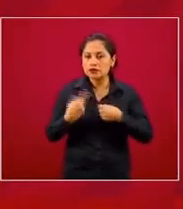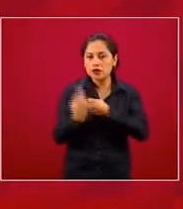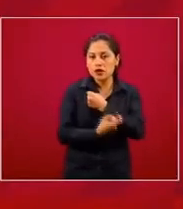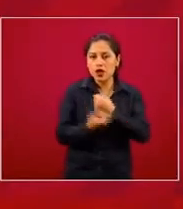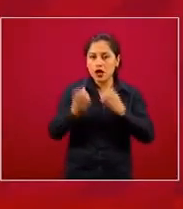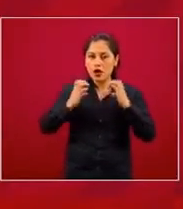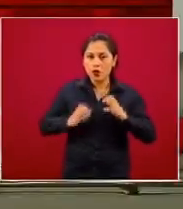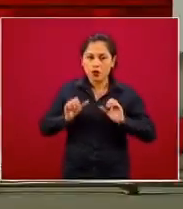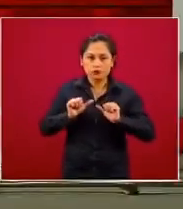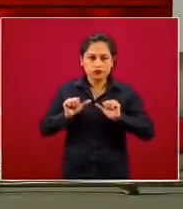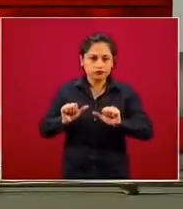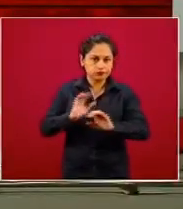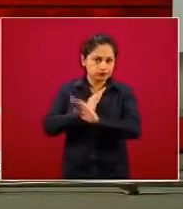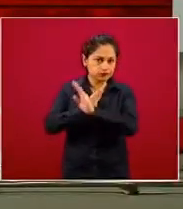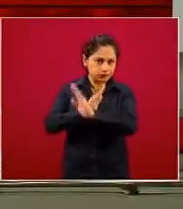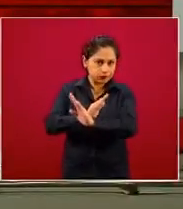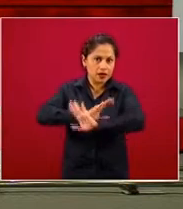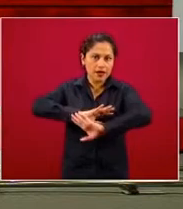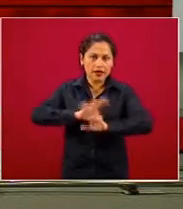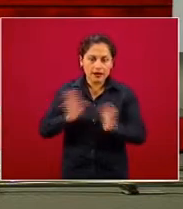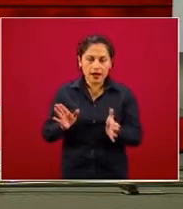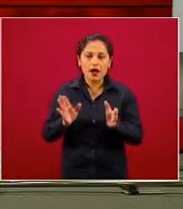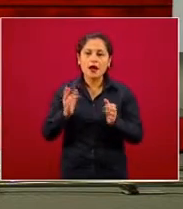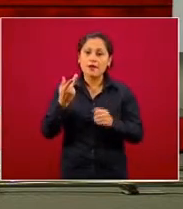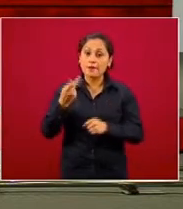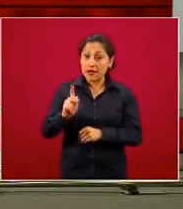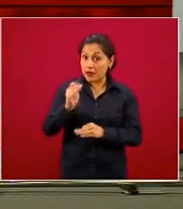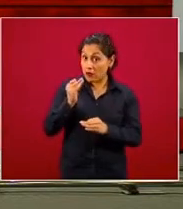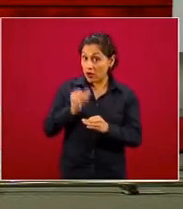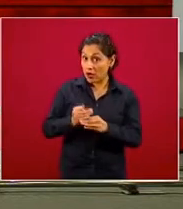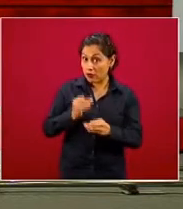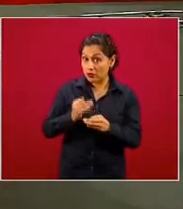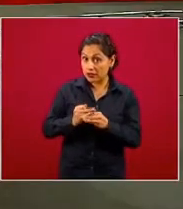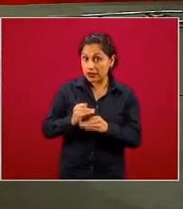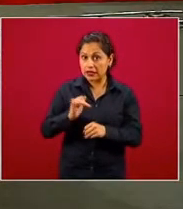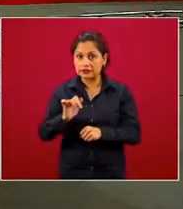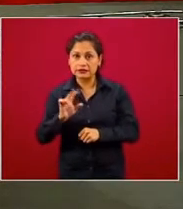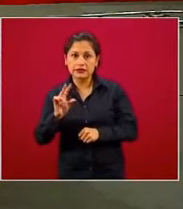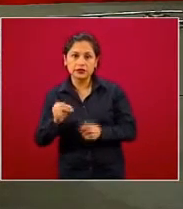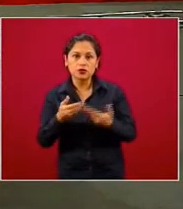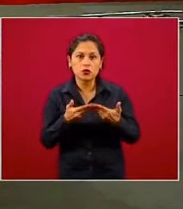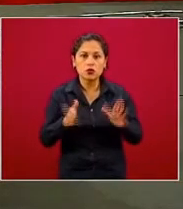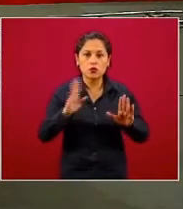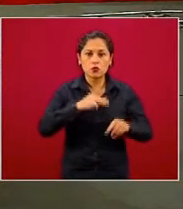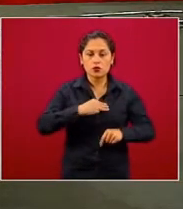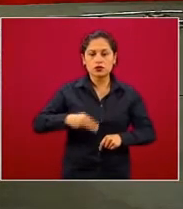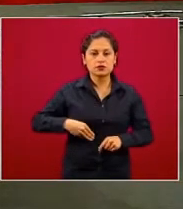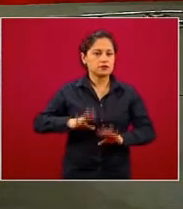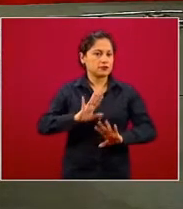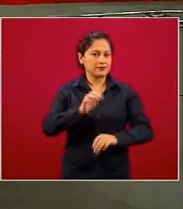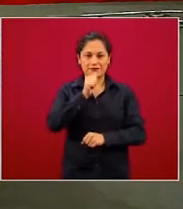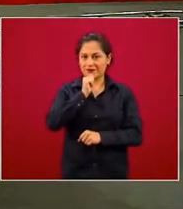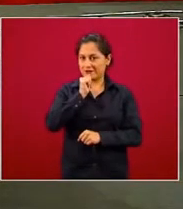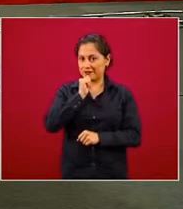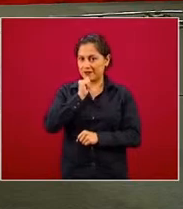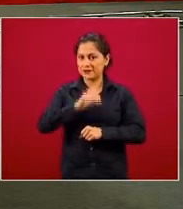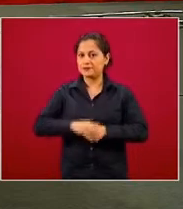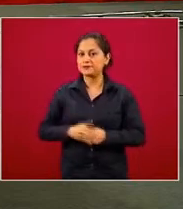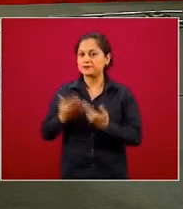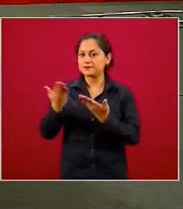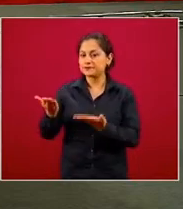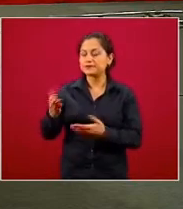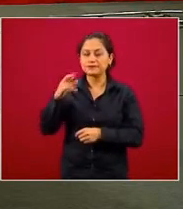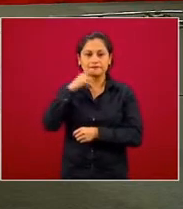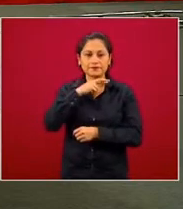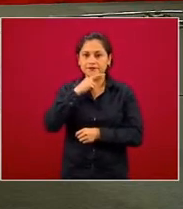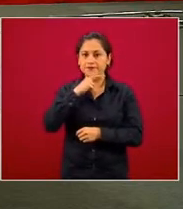not a pero no key es el element elemento so that indispensable we can para decide tomar la whether decisión to de abrir open or o no not abrir los certain municipios. Gracias, municipalities. Araceli. Rápidamente, nada más And en to answer relación